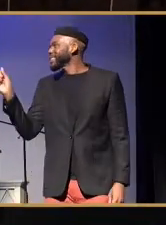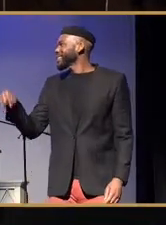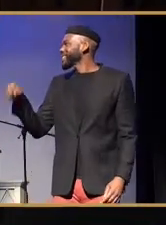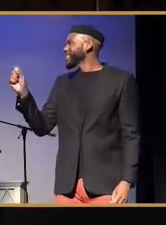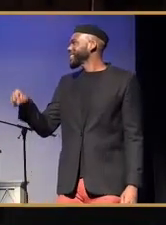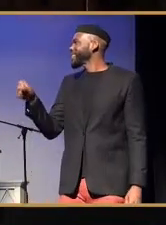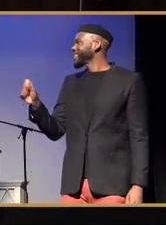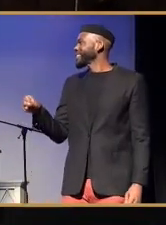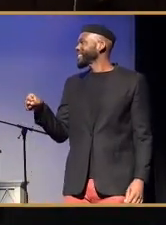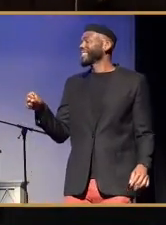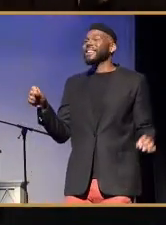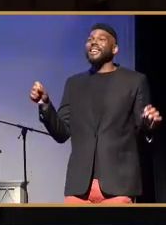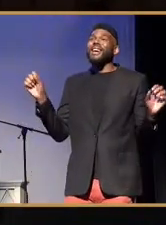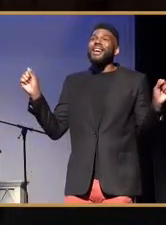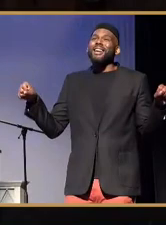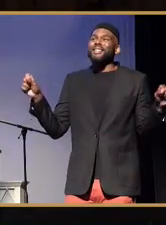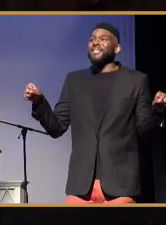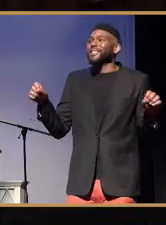There's no